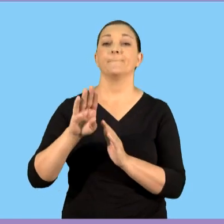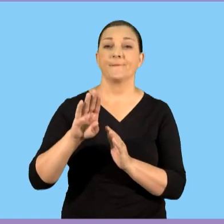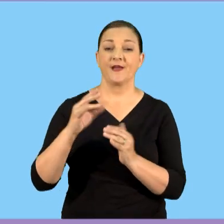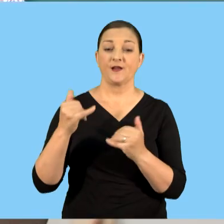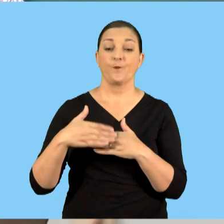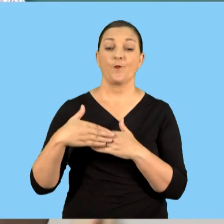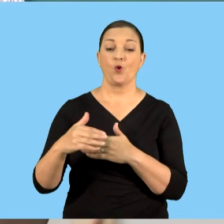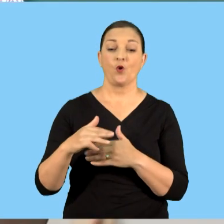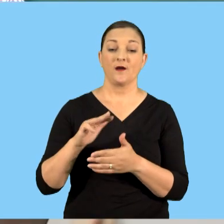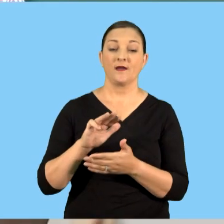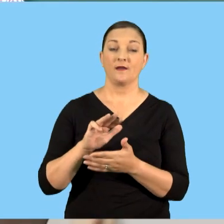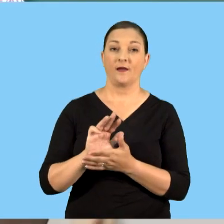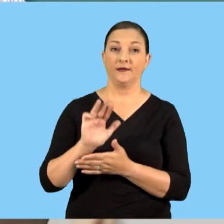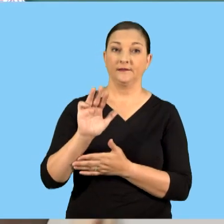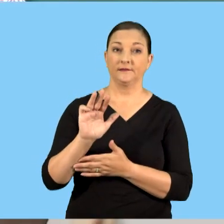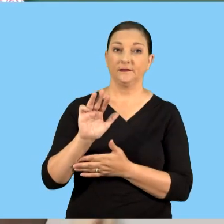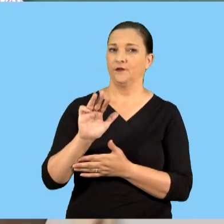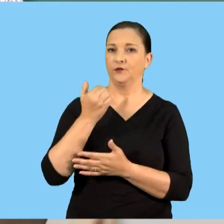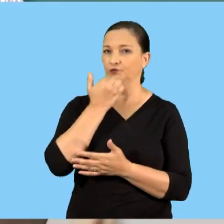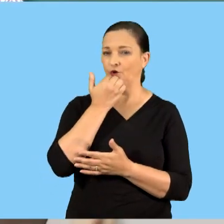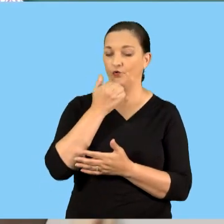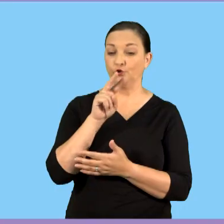up by